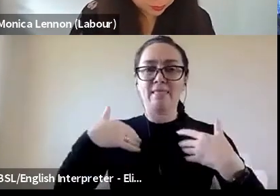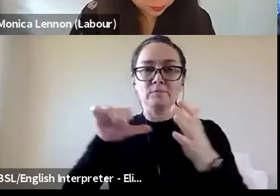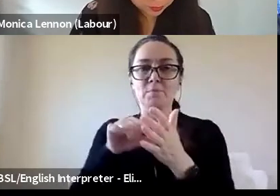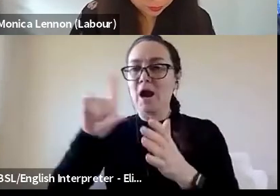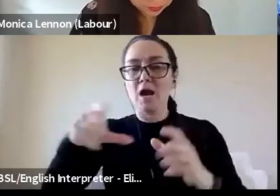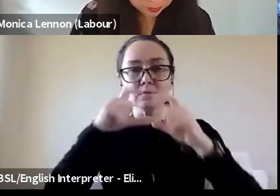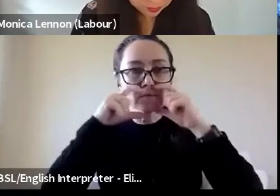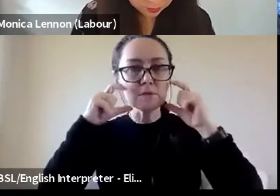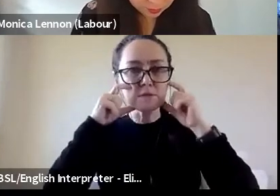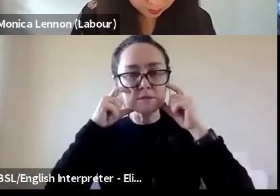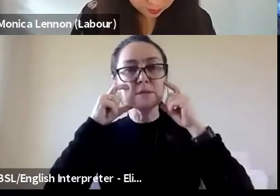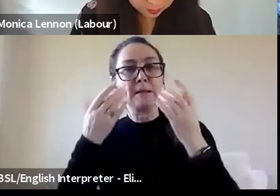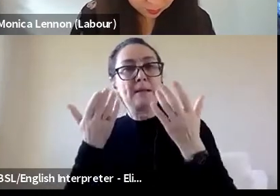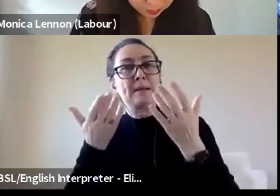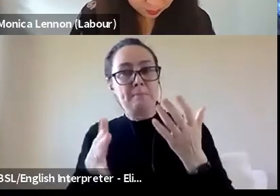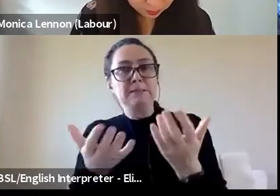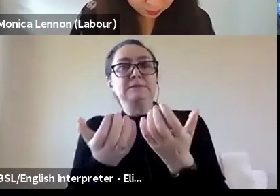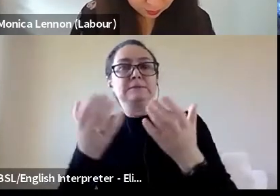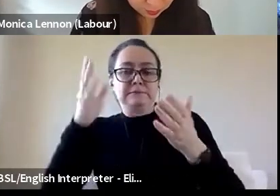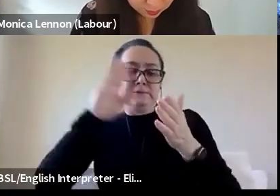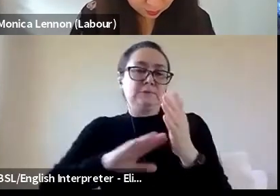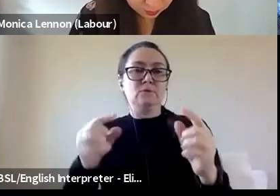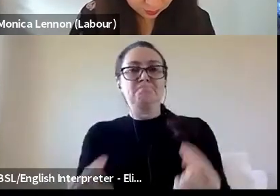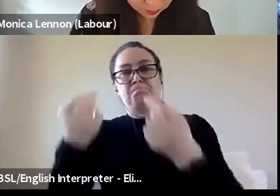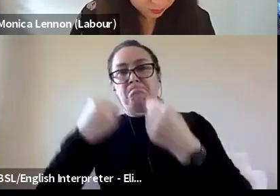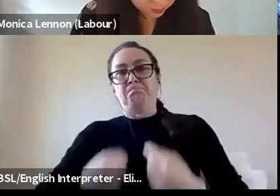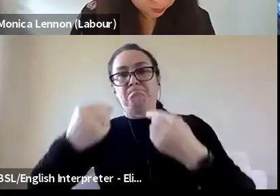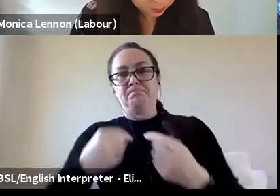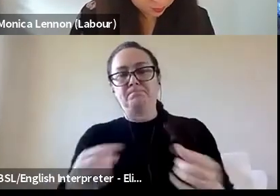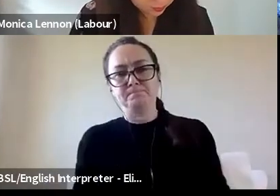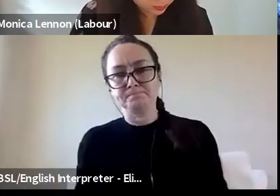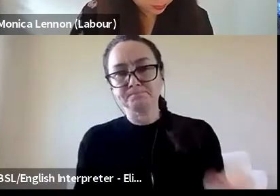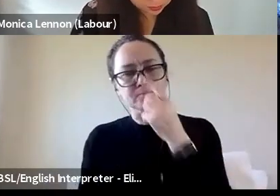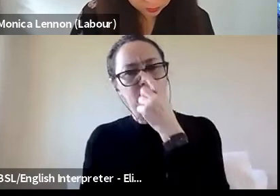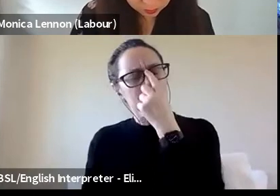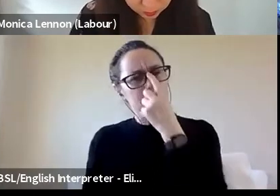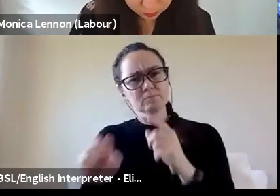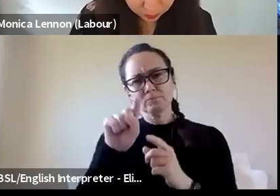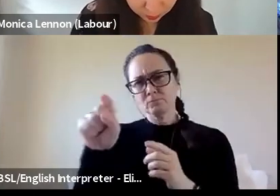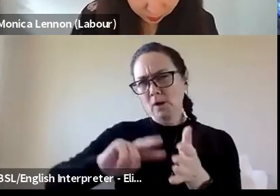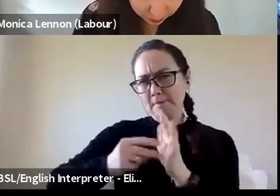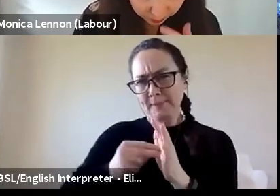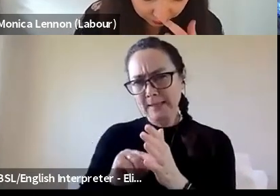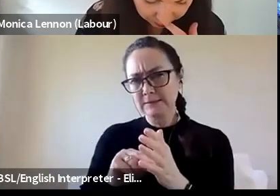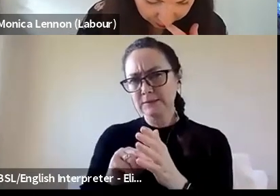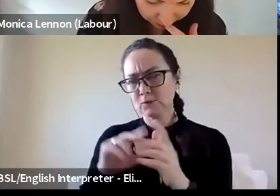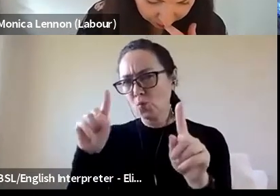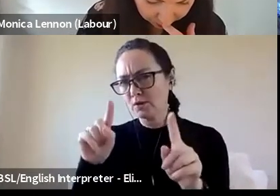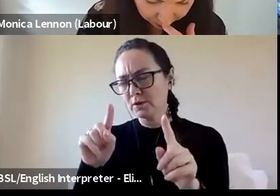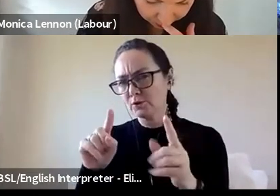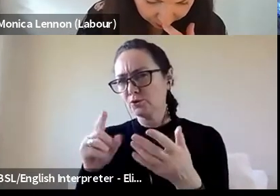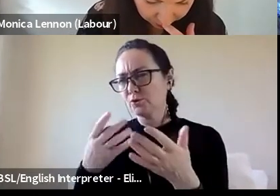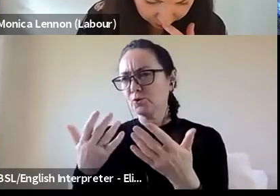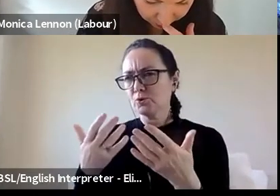face covering. Do you have any specific plans for addressing stigma against disabled people